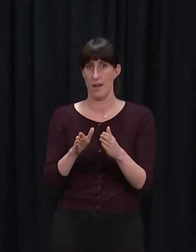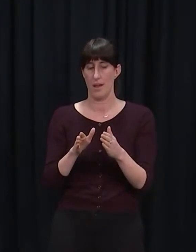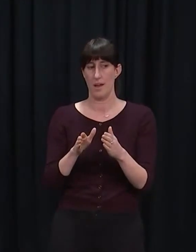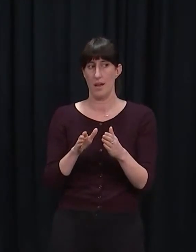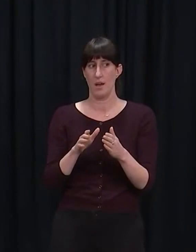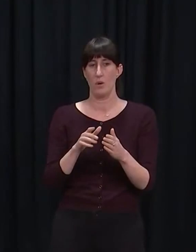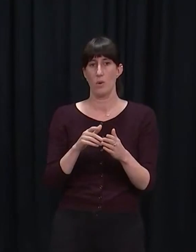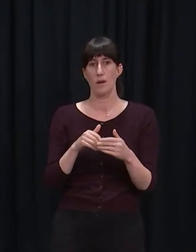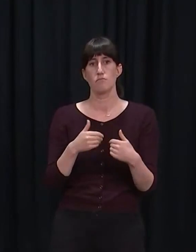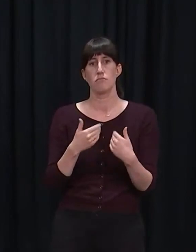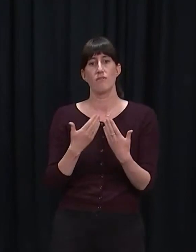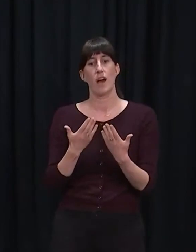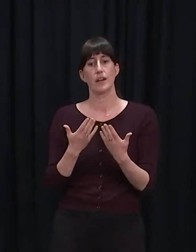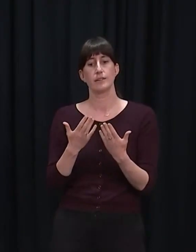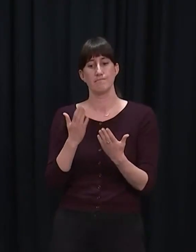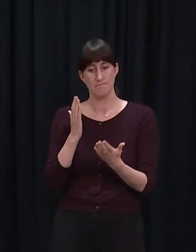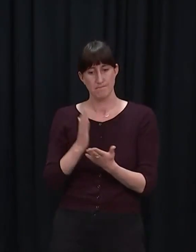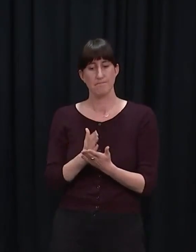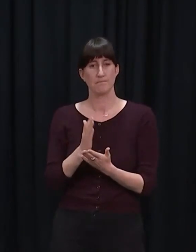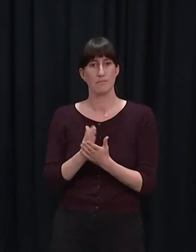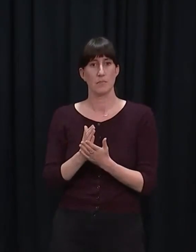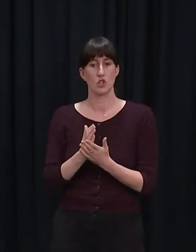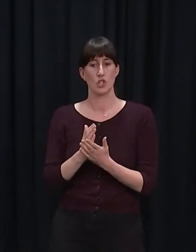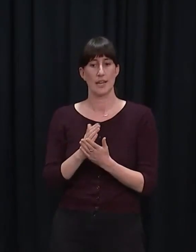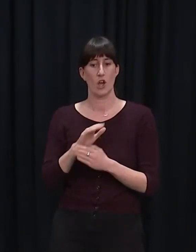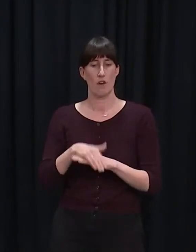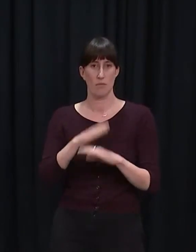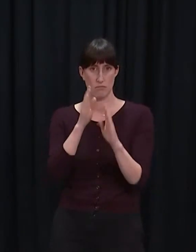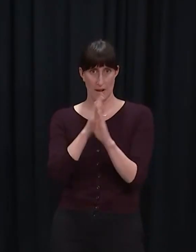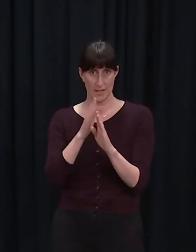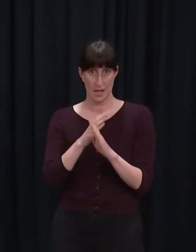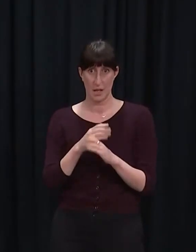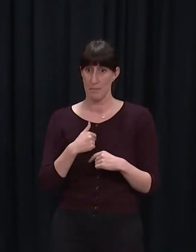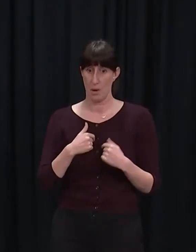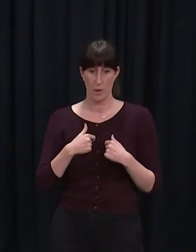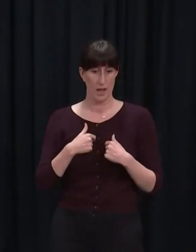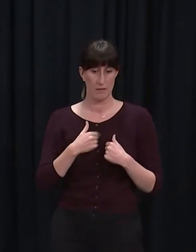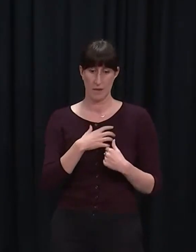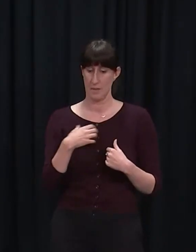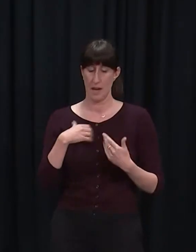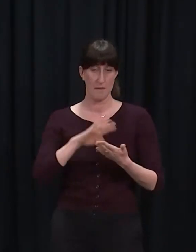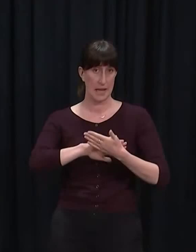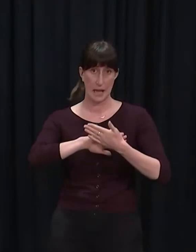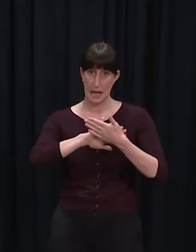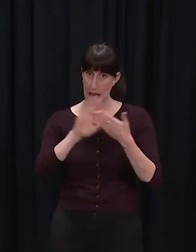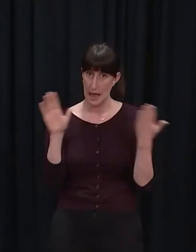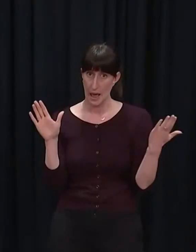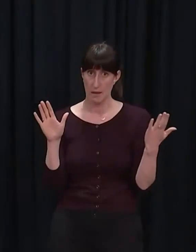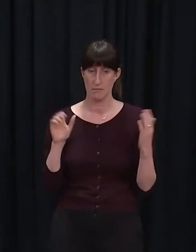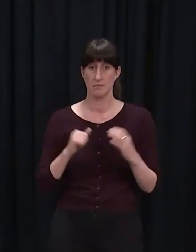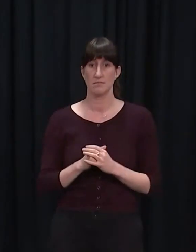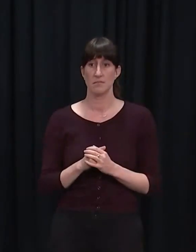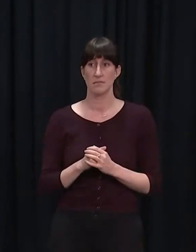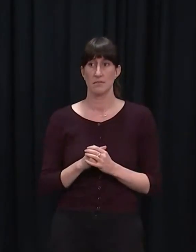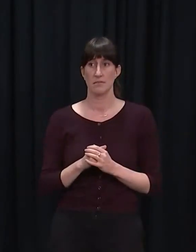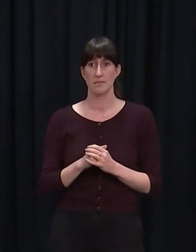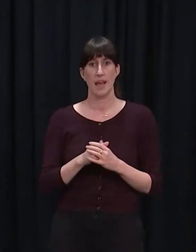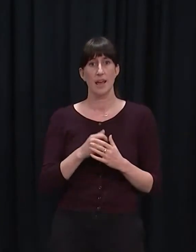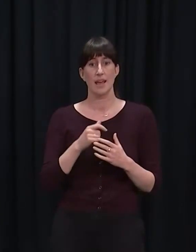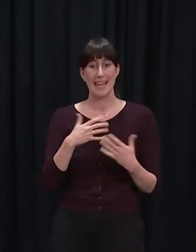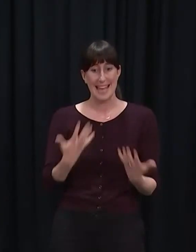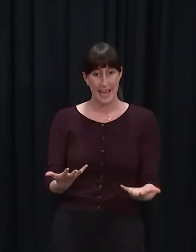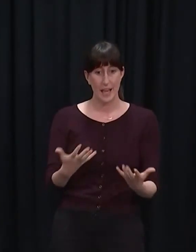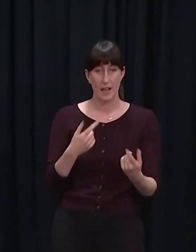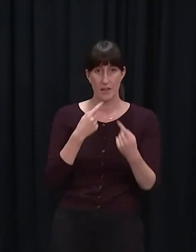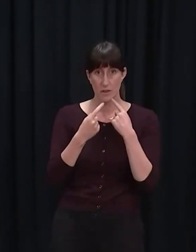much greater degree of certainty around privacy. Now, we've always been very clear that the information that's collected for contact tracing